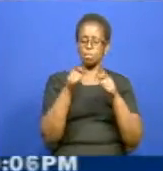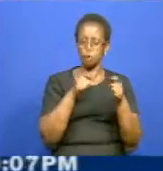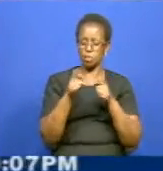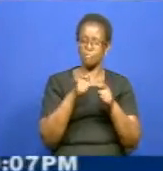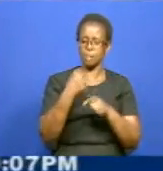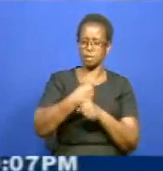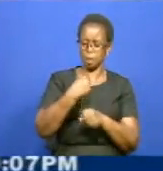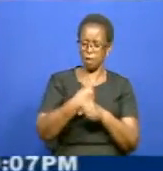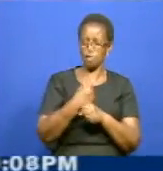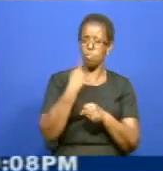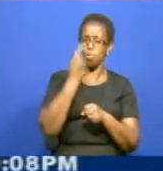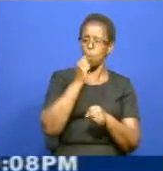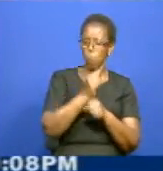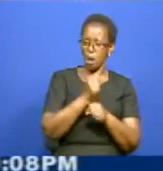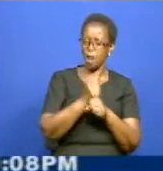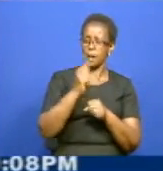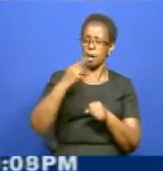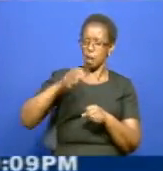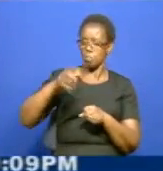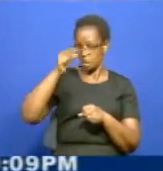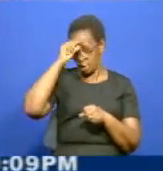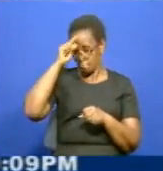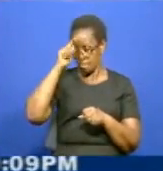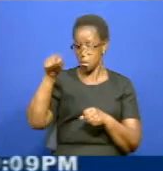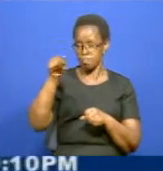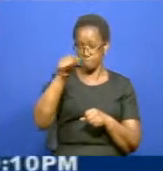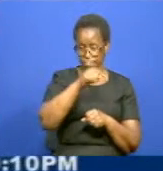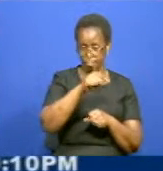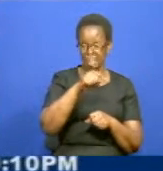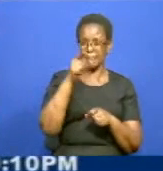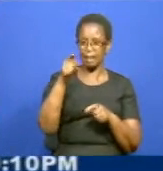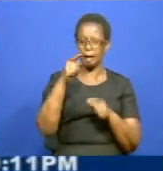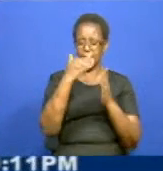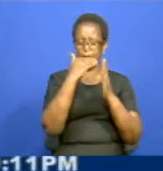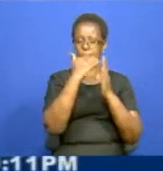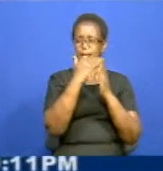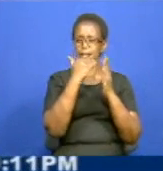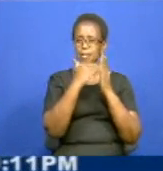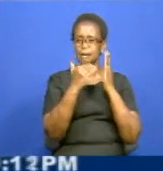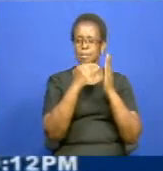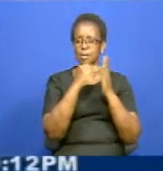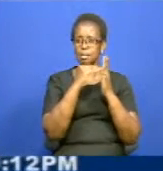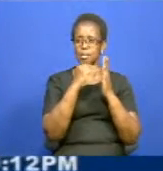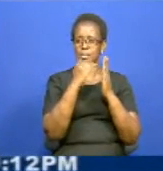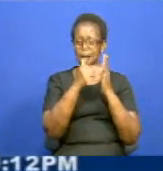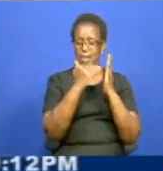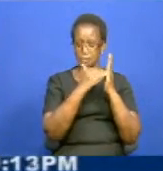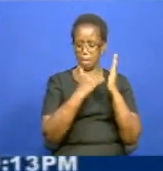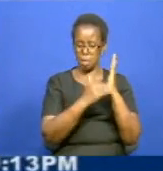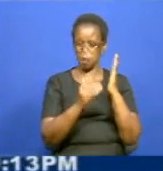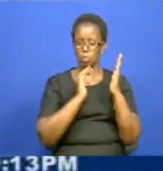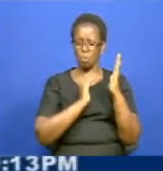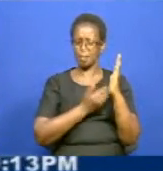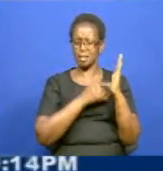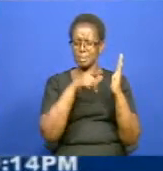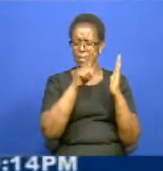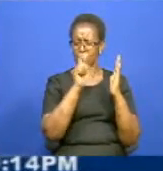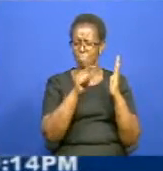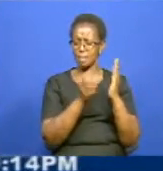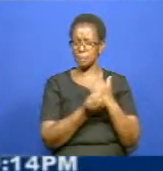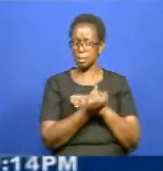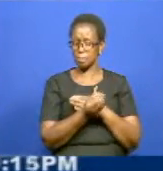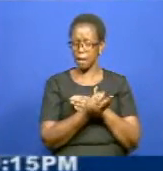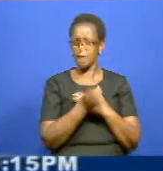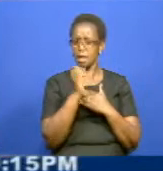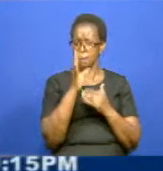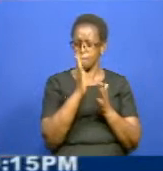of county governments. In the statement, the committee should, 1, state whether there are plans to